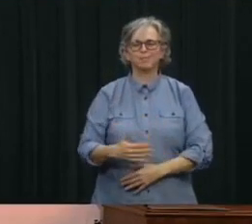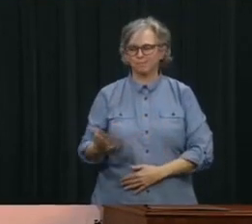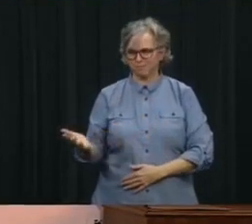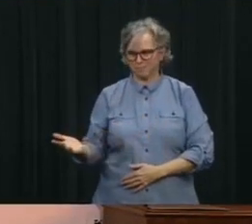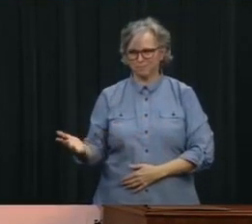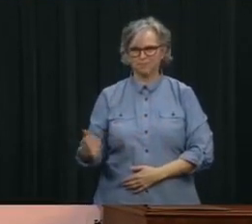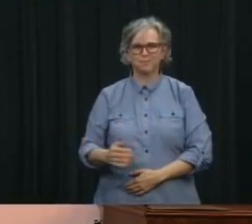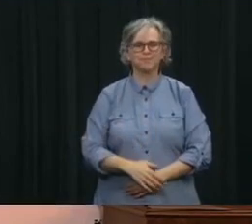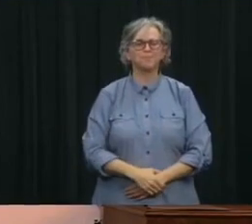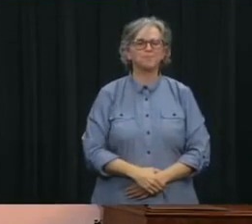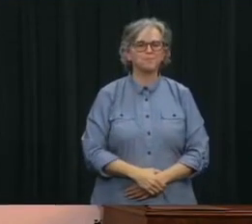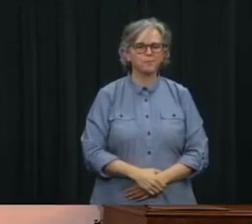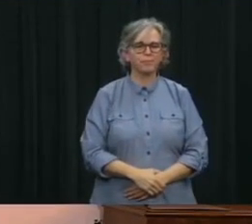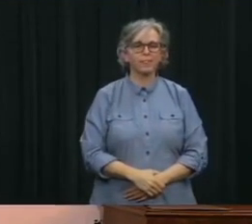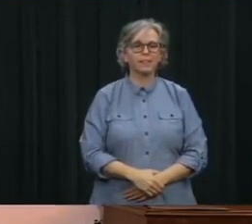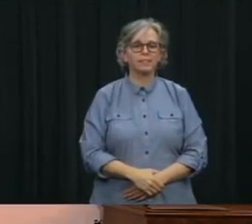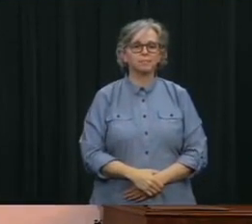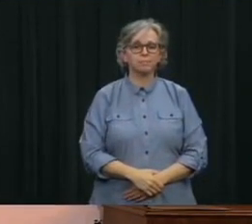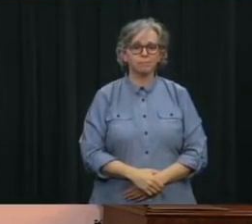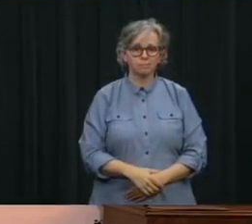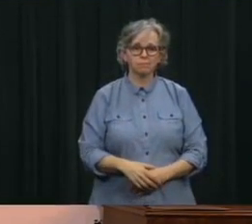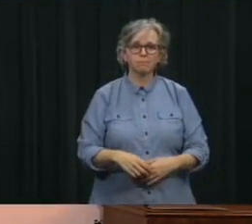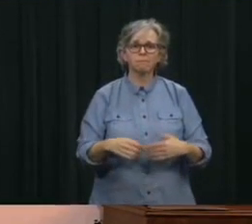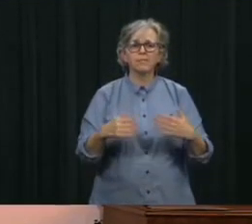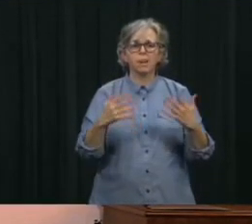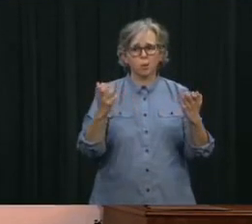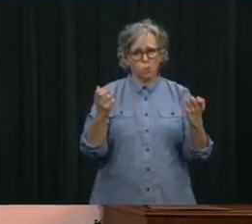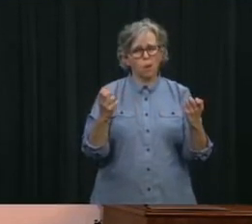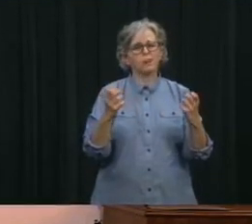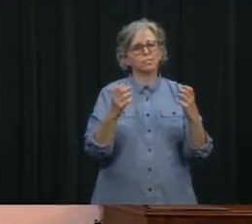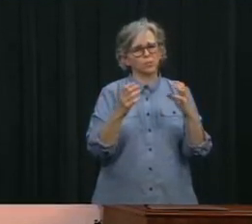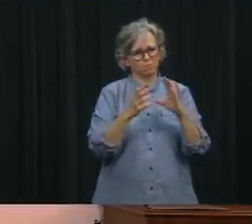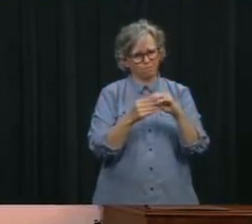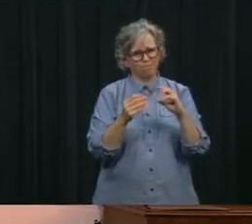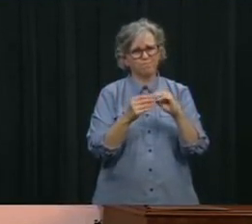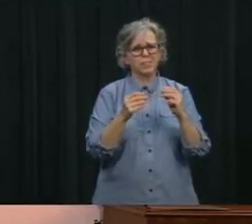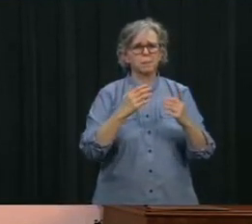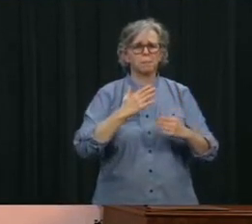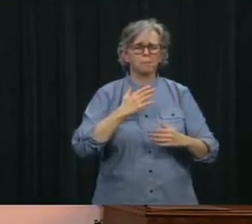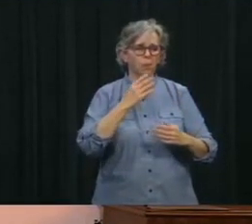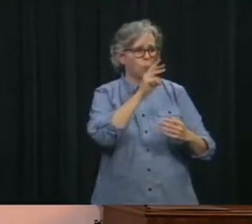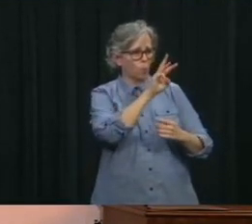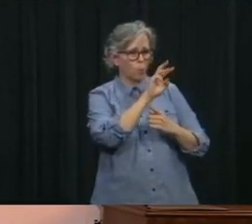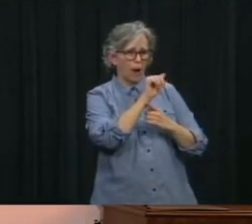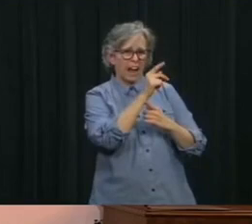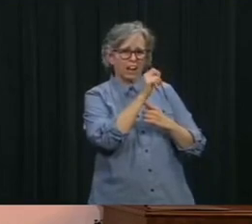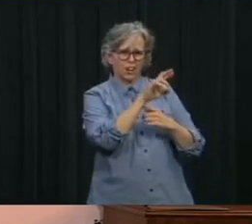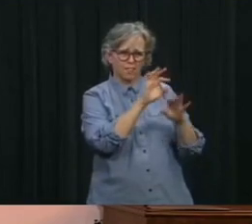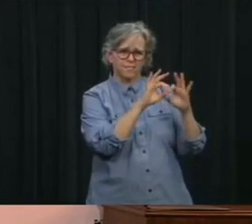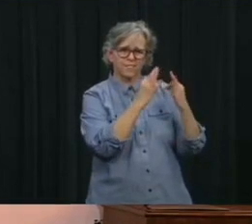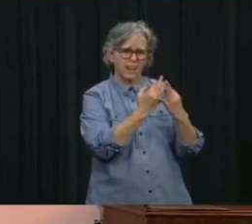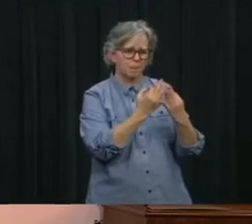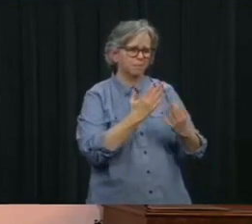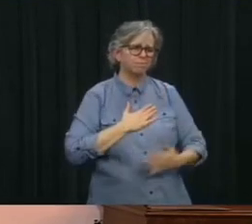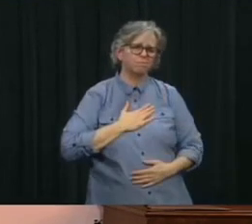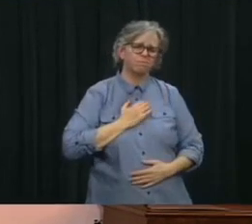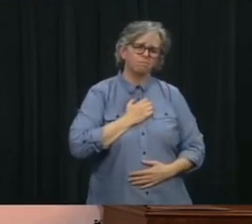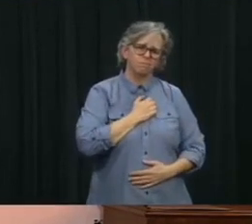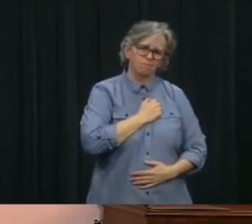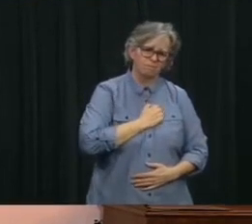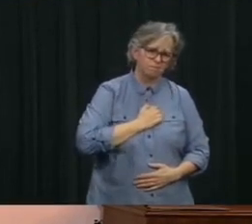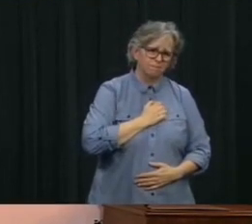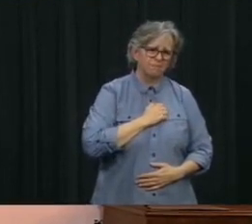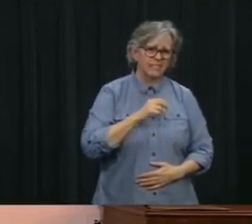I do want to start by expressing my condolences to the Wagner family. Mick Wagner was a friend. I